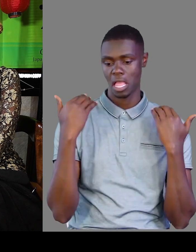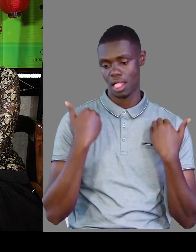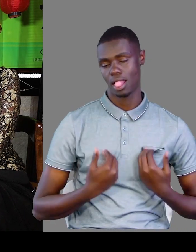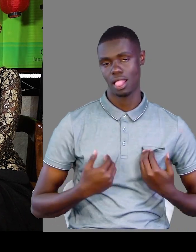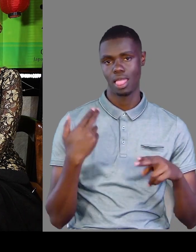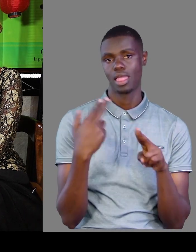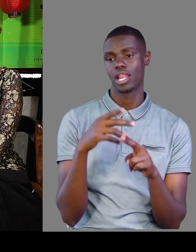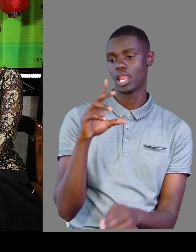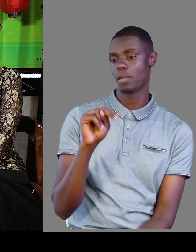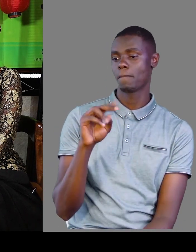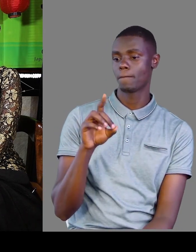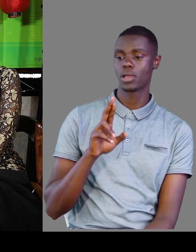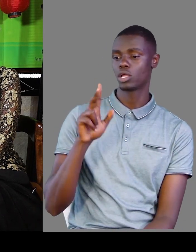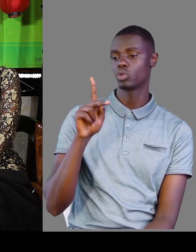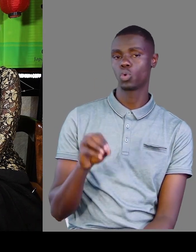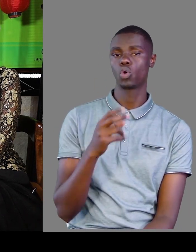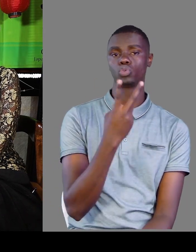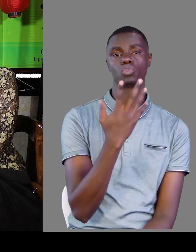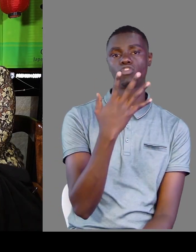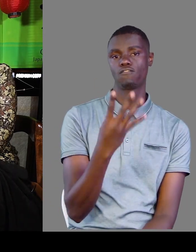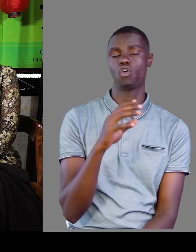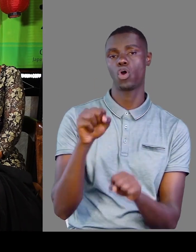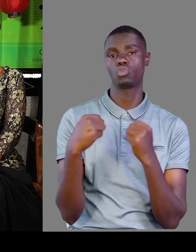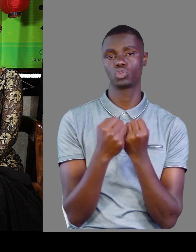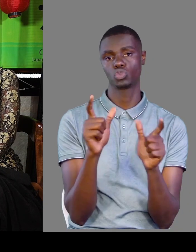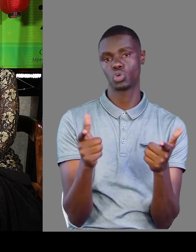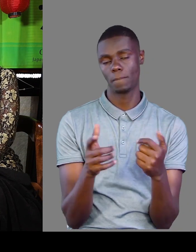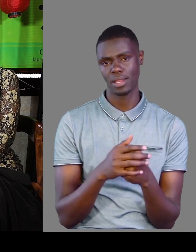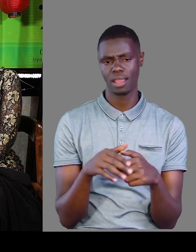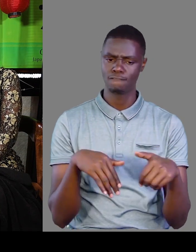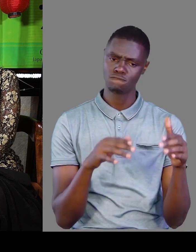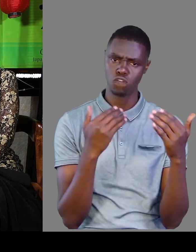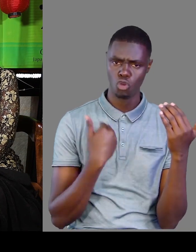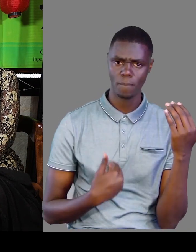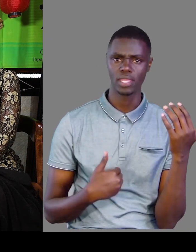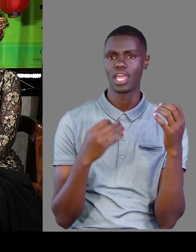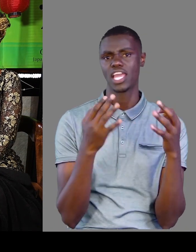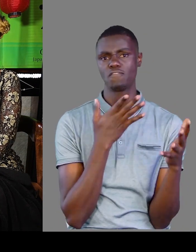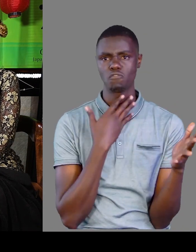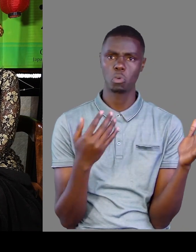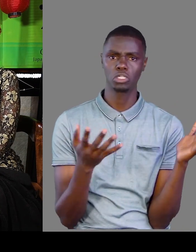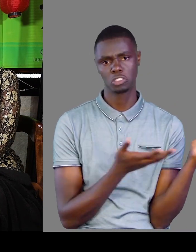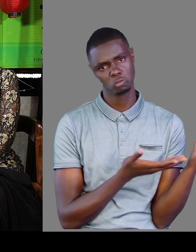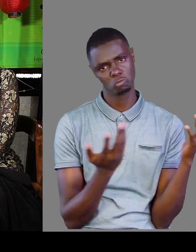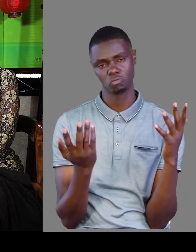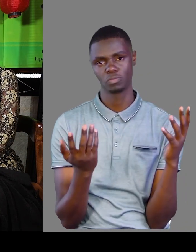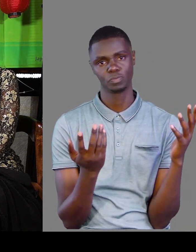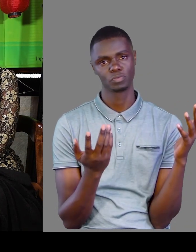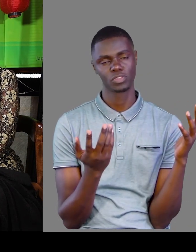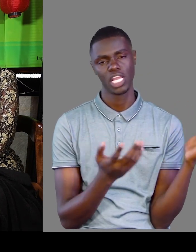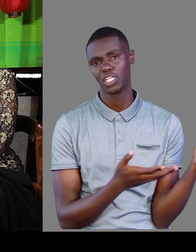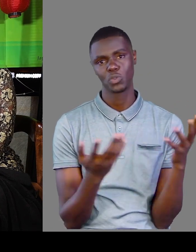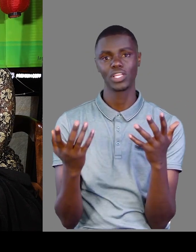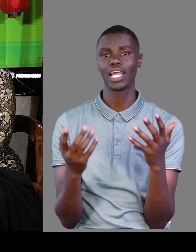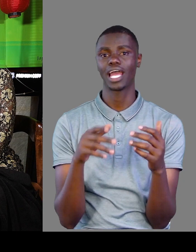Don, Nairobi's middle class sponsor. Siku zote nasemaga Instagram ndio my favorite social app. Utanipata pale kama 254_Don. Alafu kwa